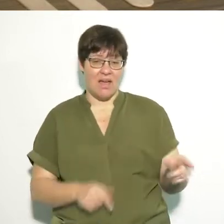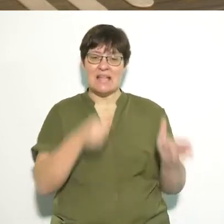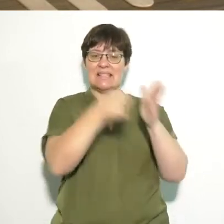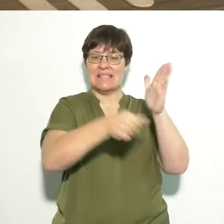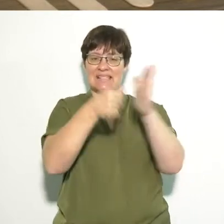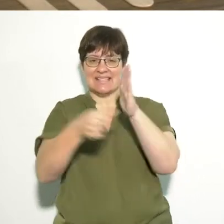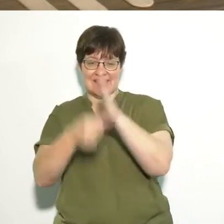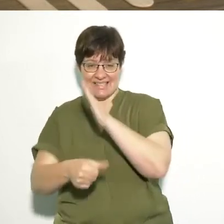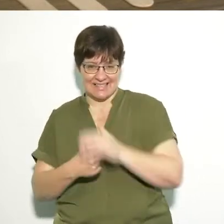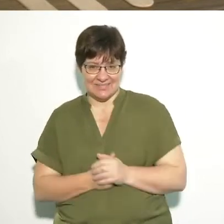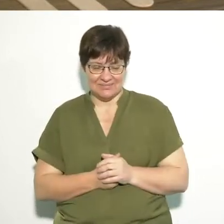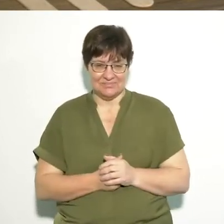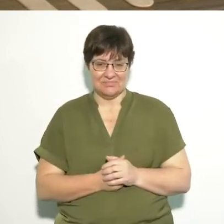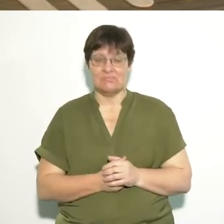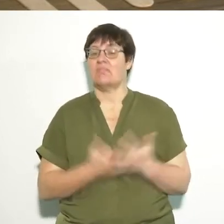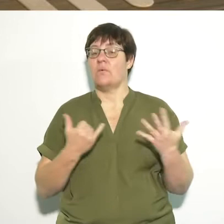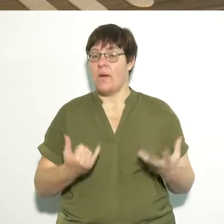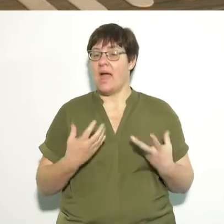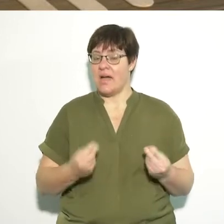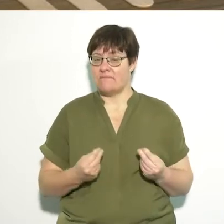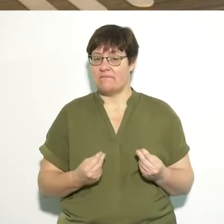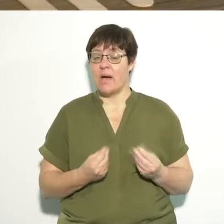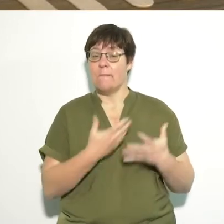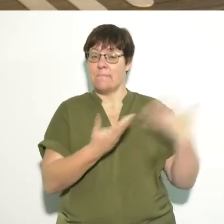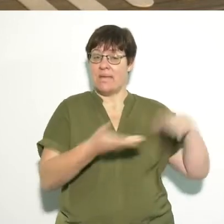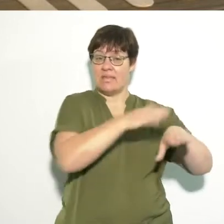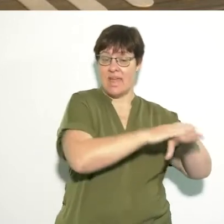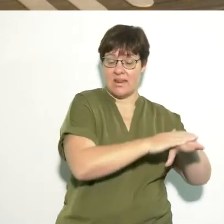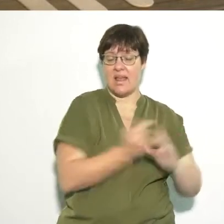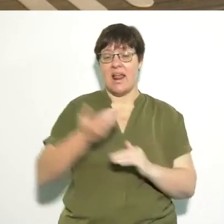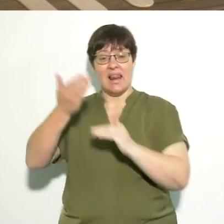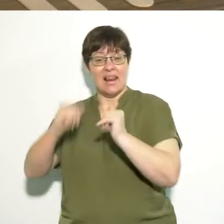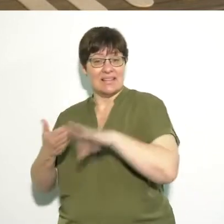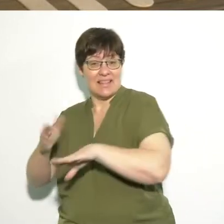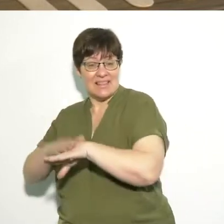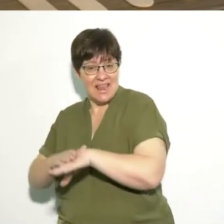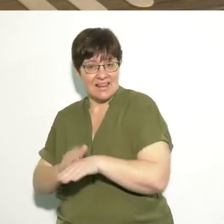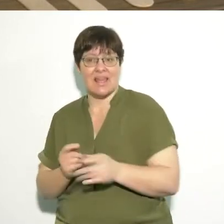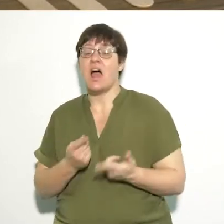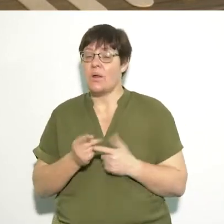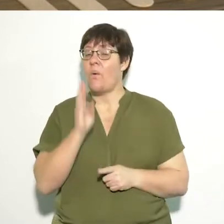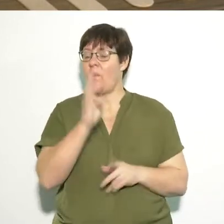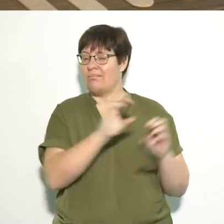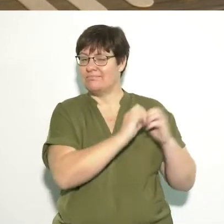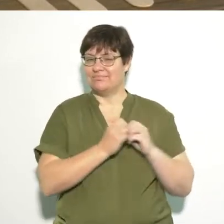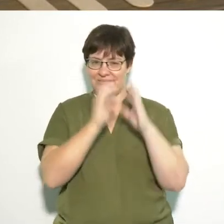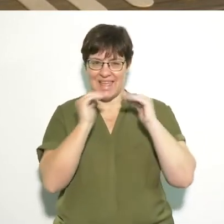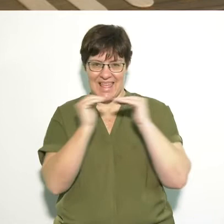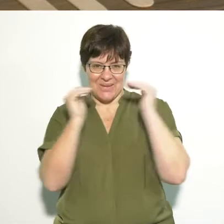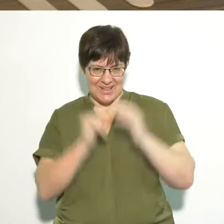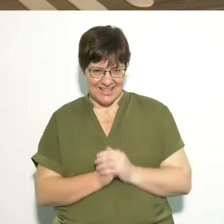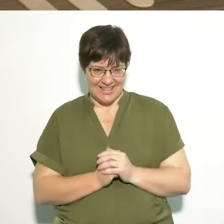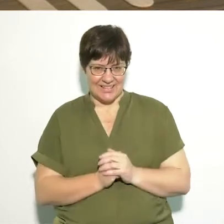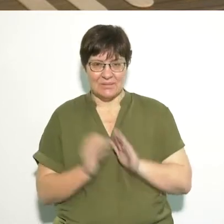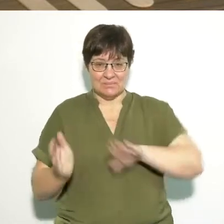got one made out of the sticky labels. And then I've got my greater than sign, my less than sign, and we're going to make an